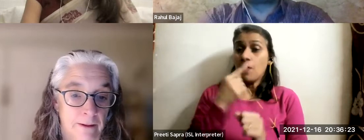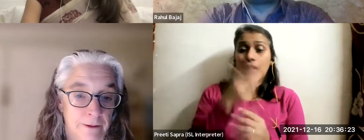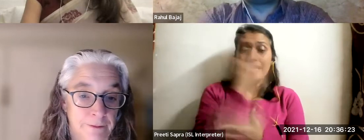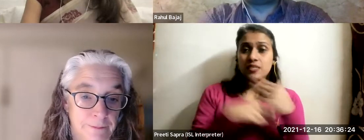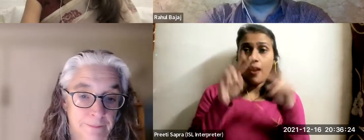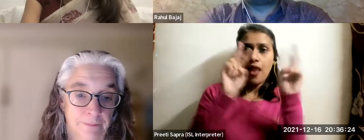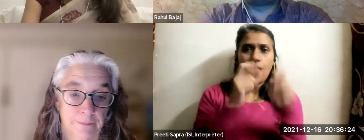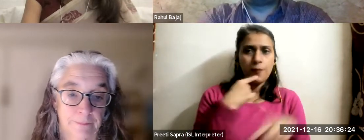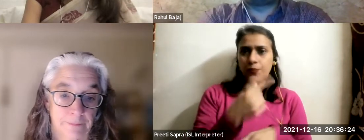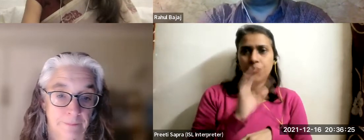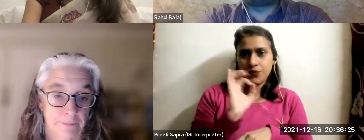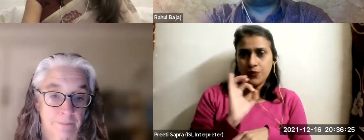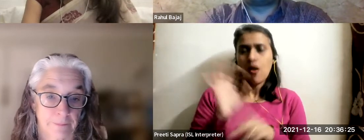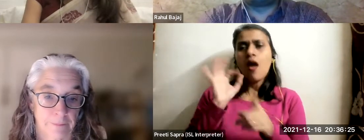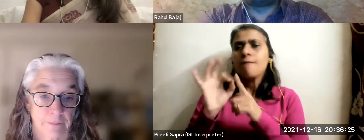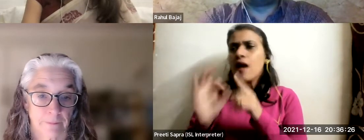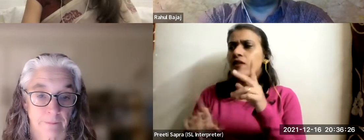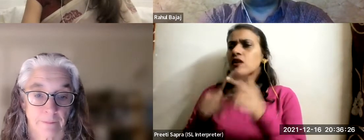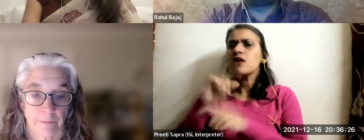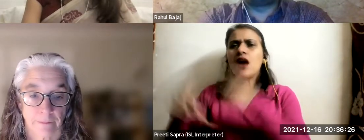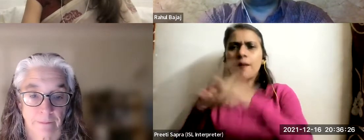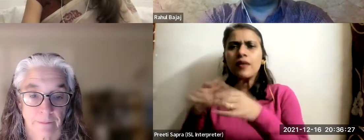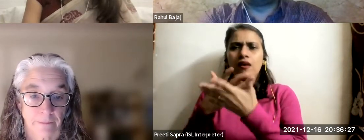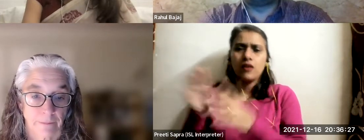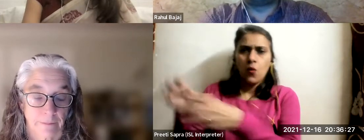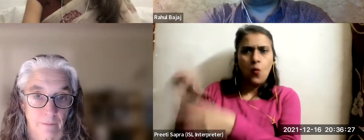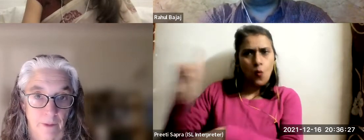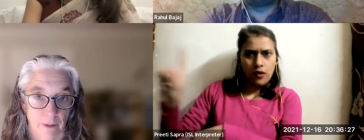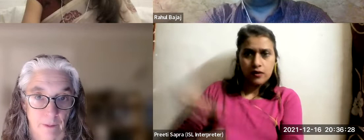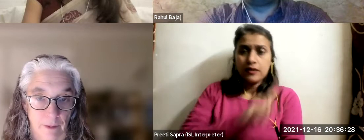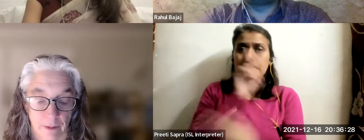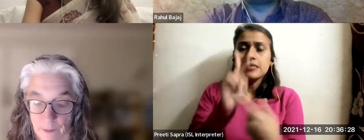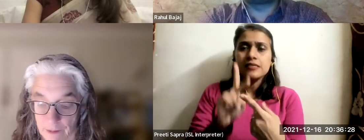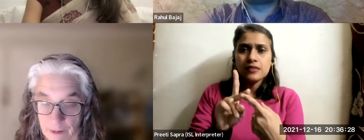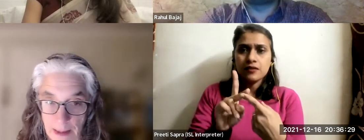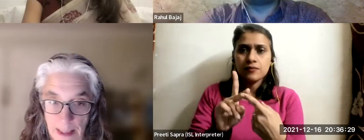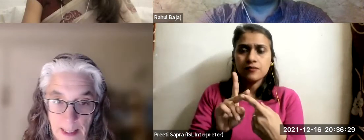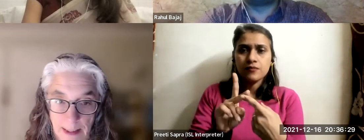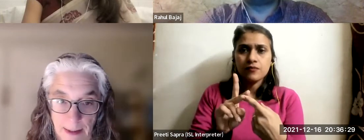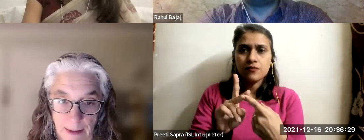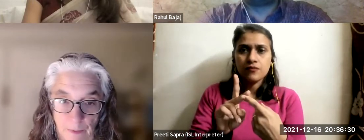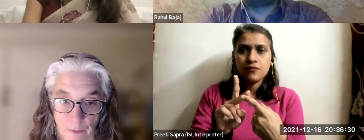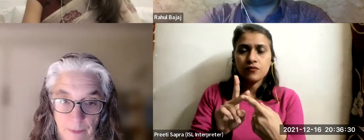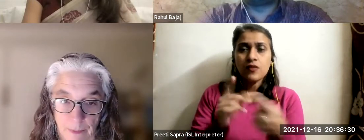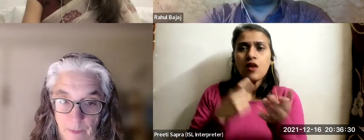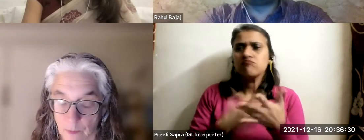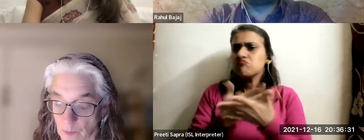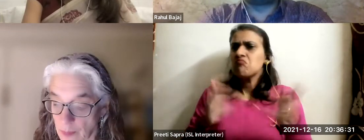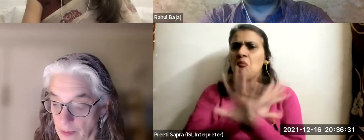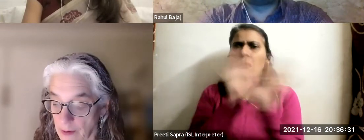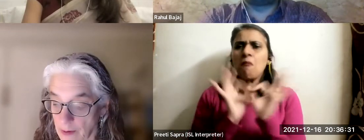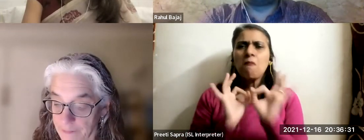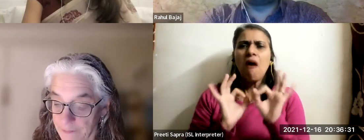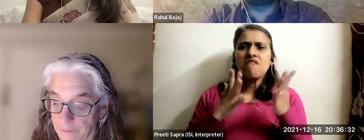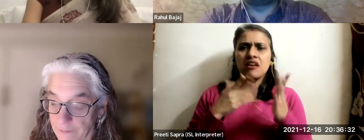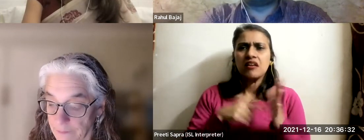users. So public versus private sector providers is one. Second is those that are well resourced versus those that don't have the